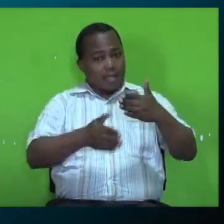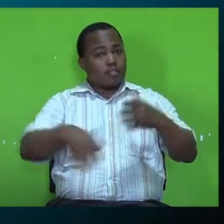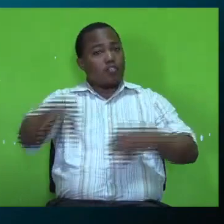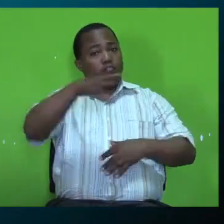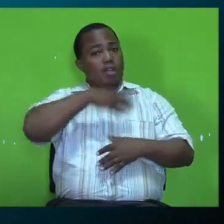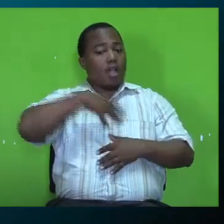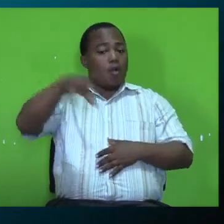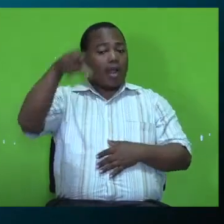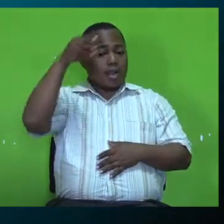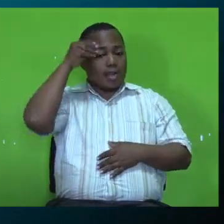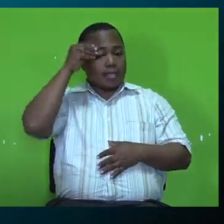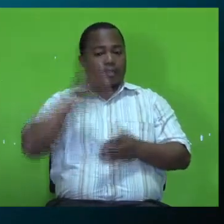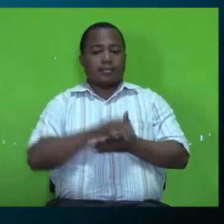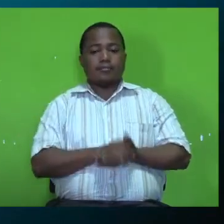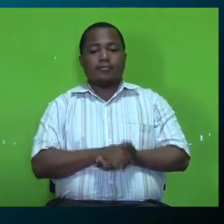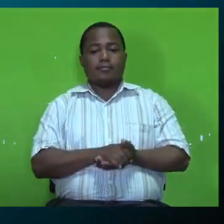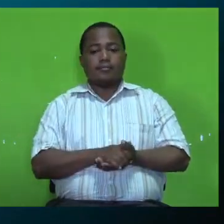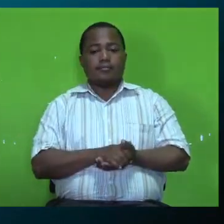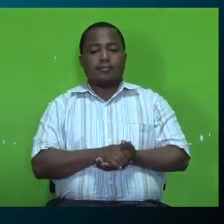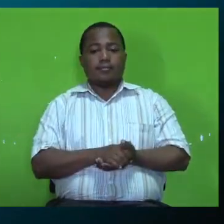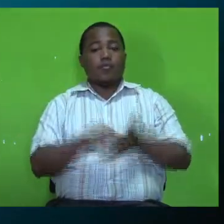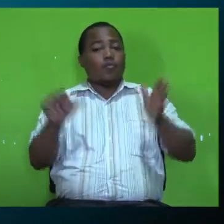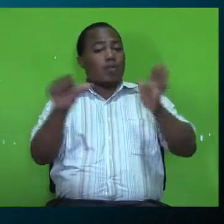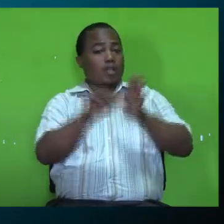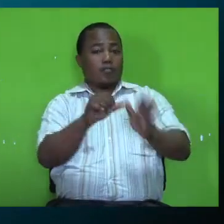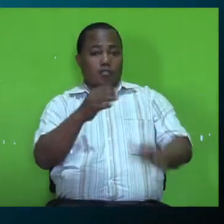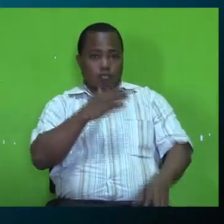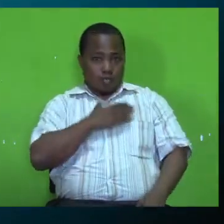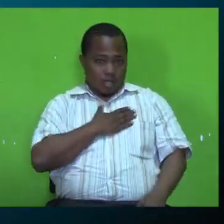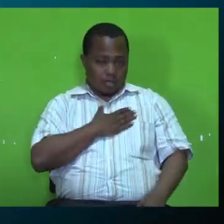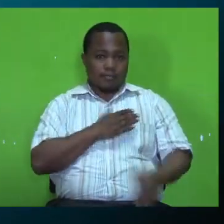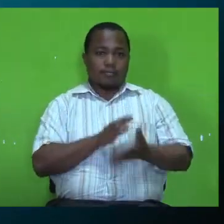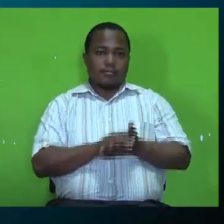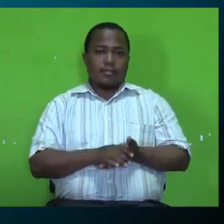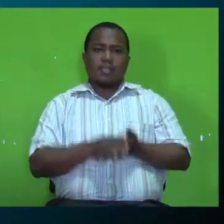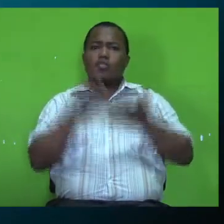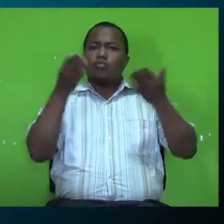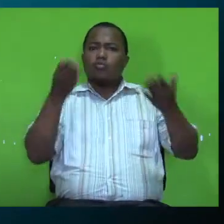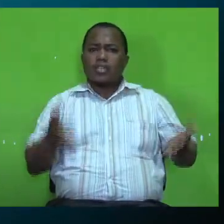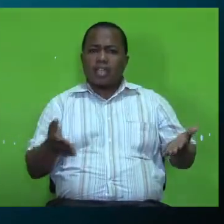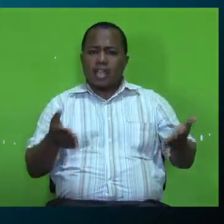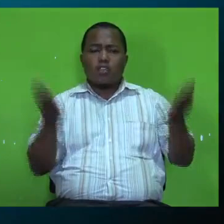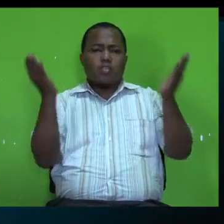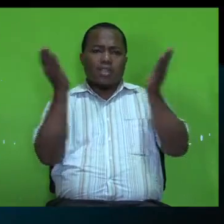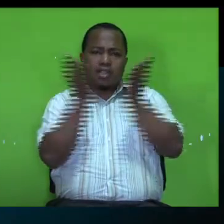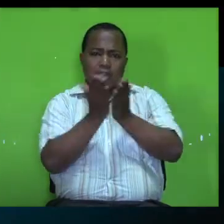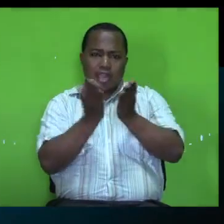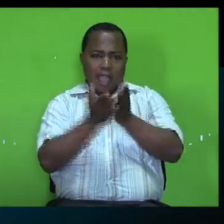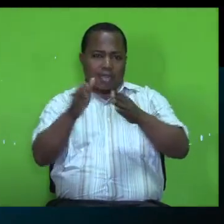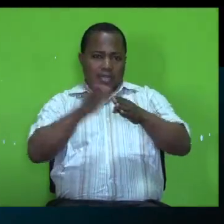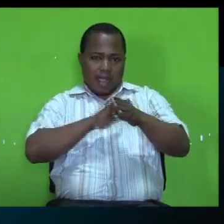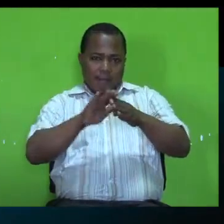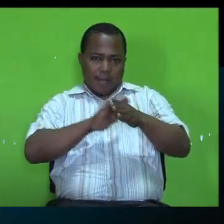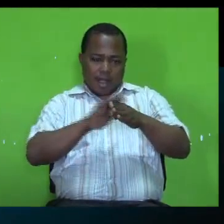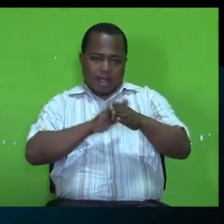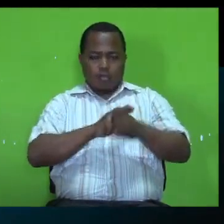of our lesson. My dears, today we have learned